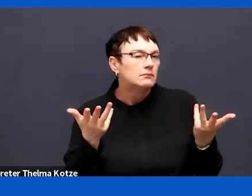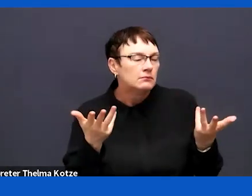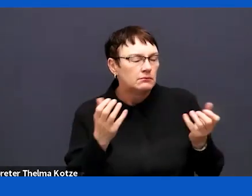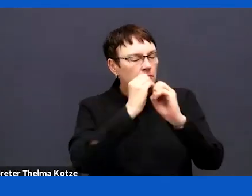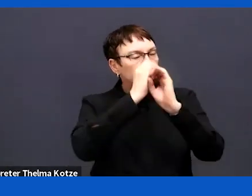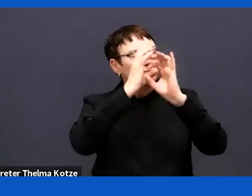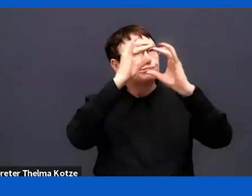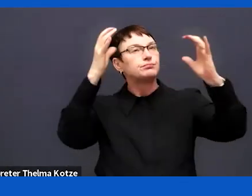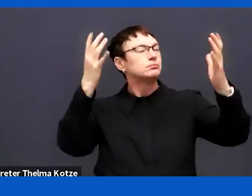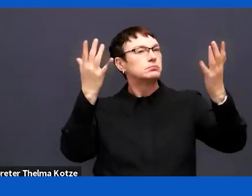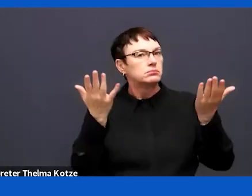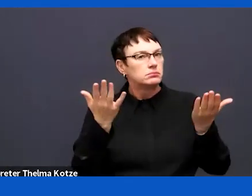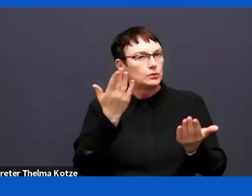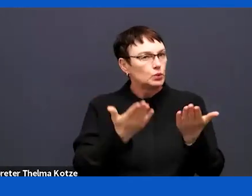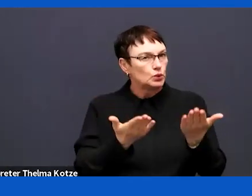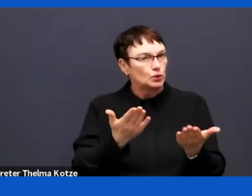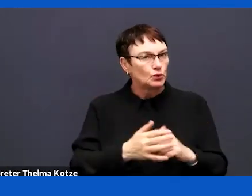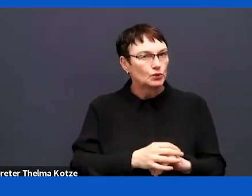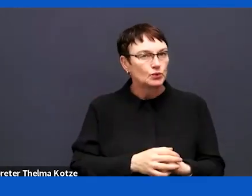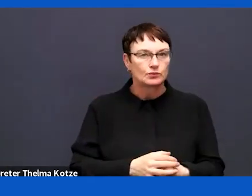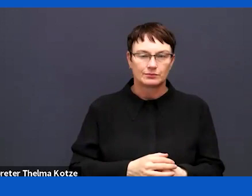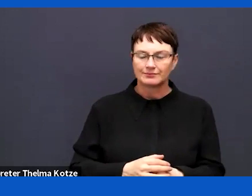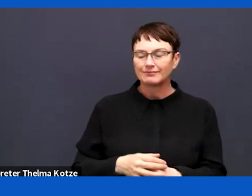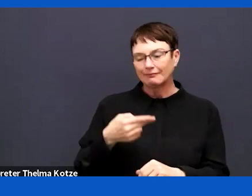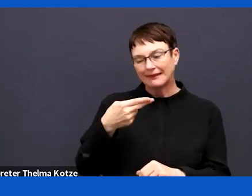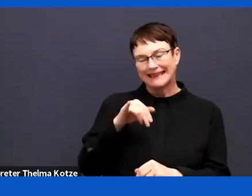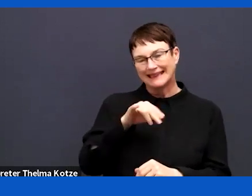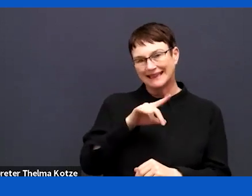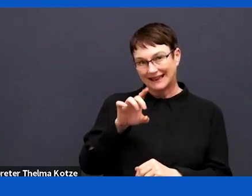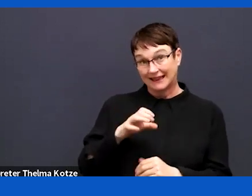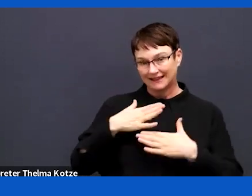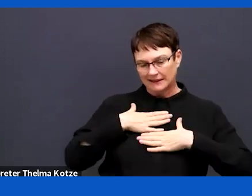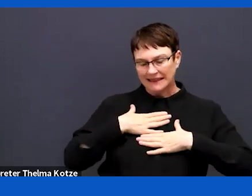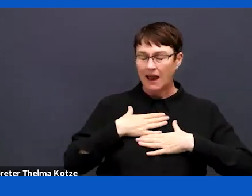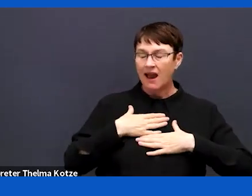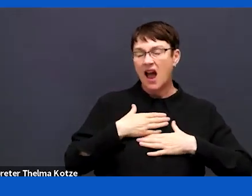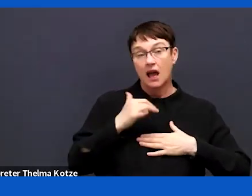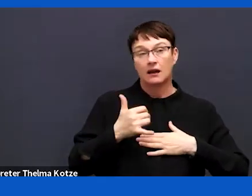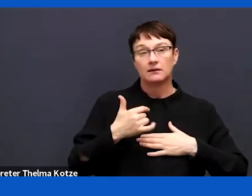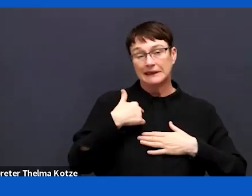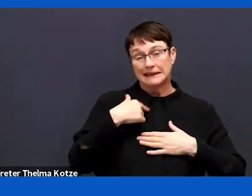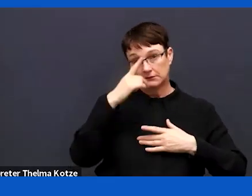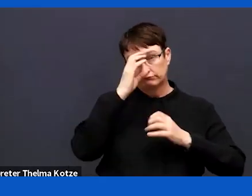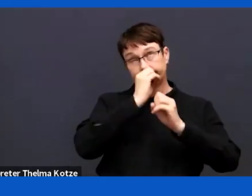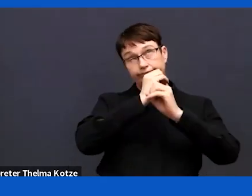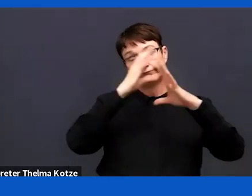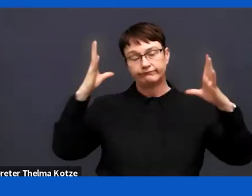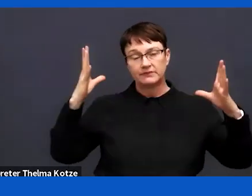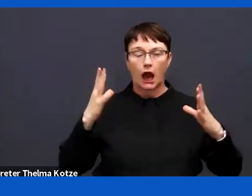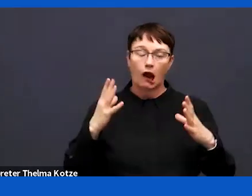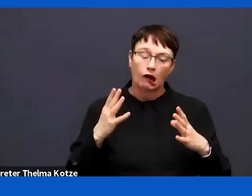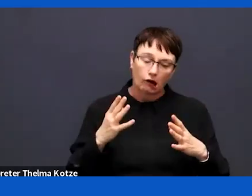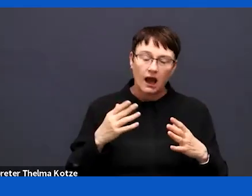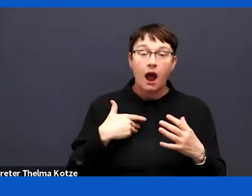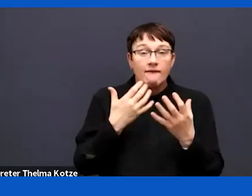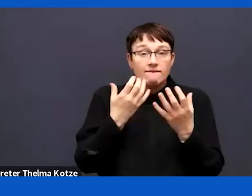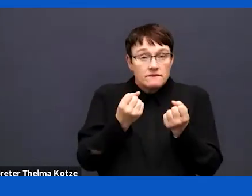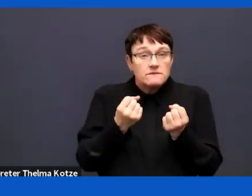Yeah, I mean, my dream list, I guess, is somewhat boring. Like, we need to fix the tag we already have.